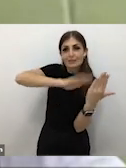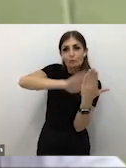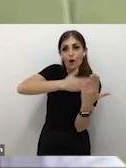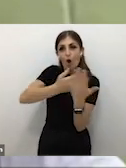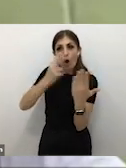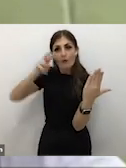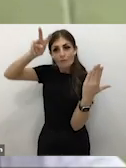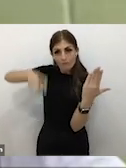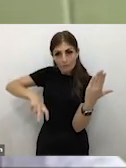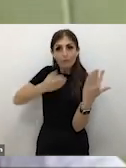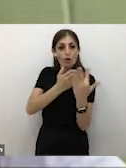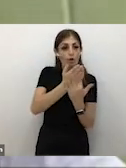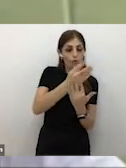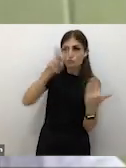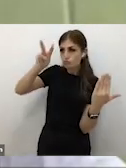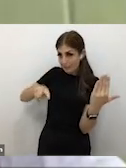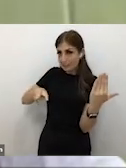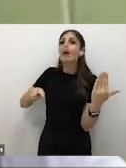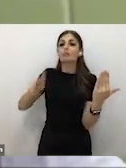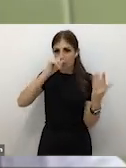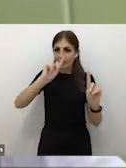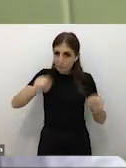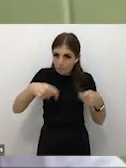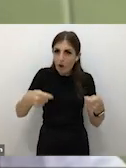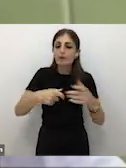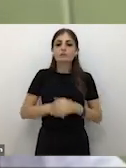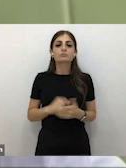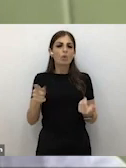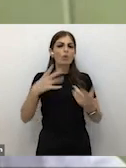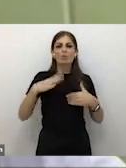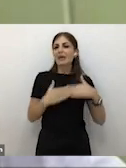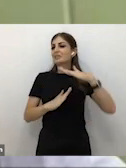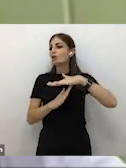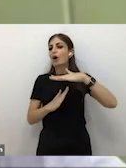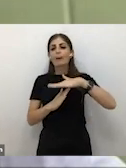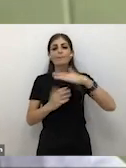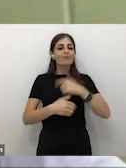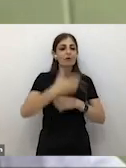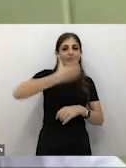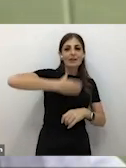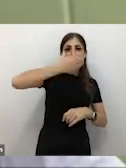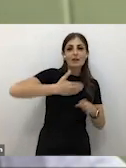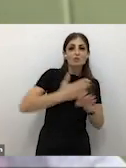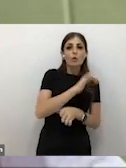keynote sessions, we can provide that. Or if you need to take time out of one of the in-person workshops